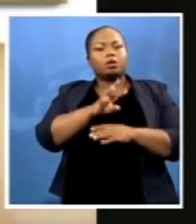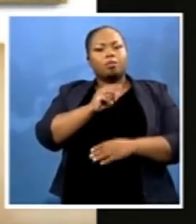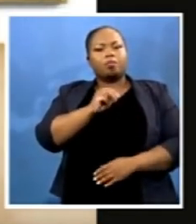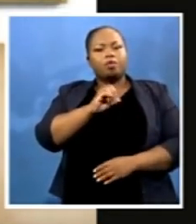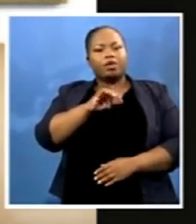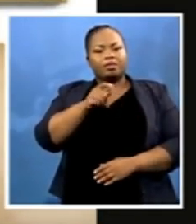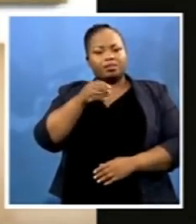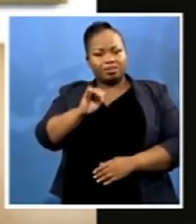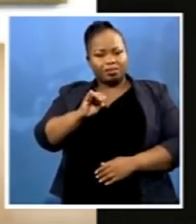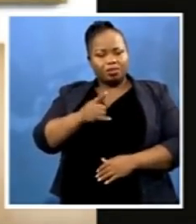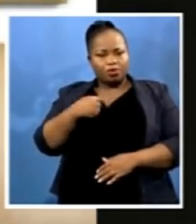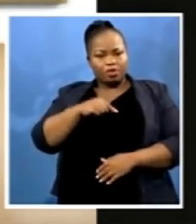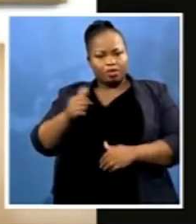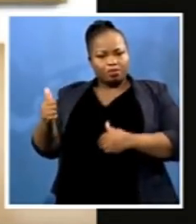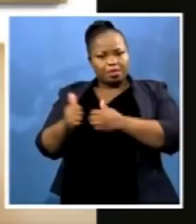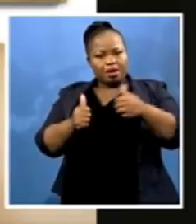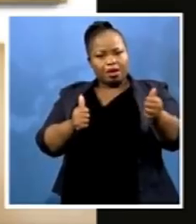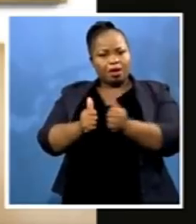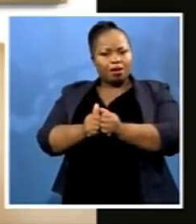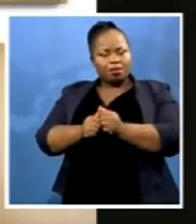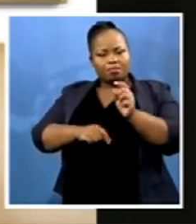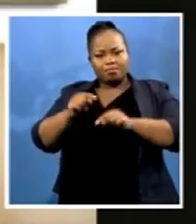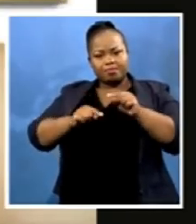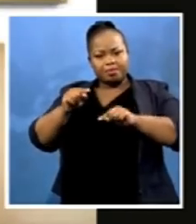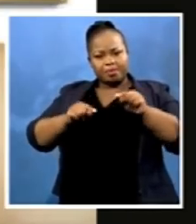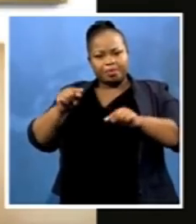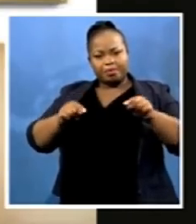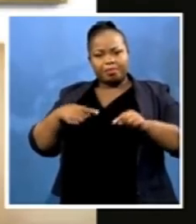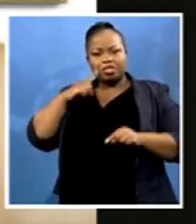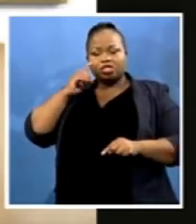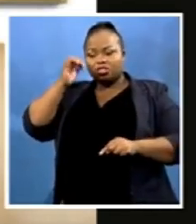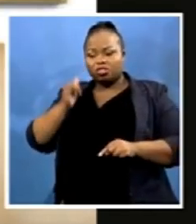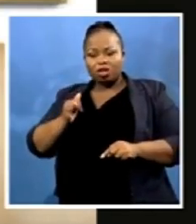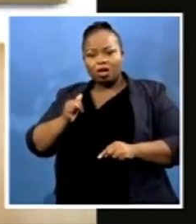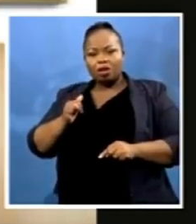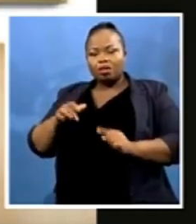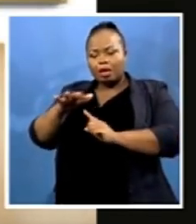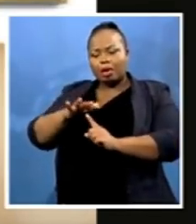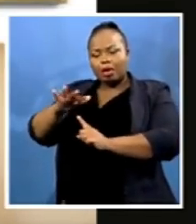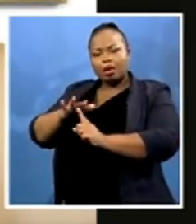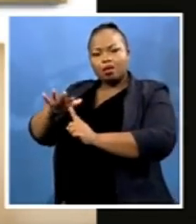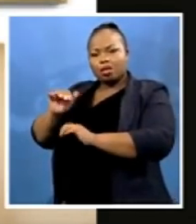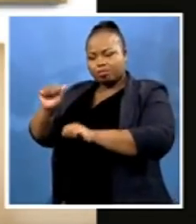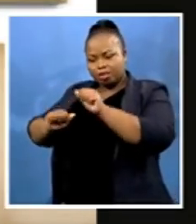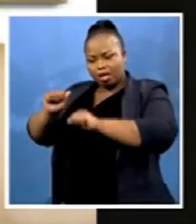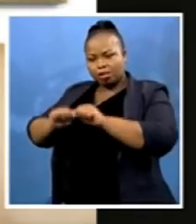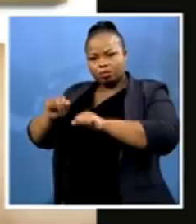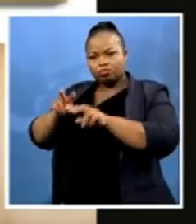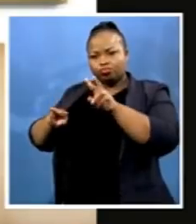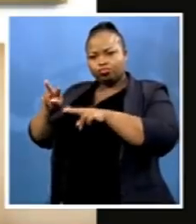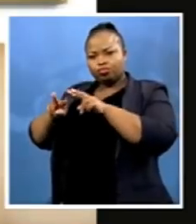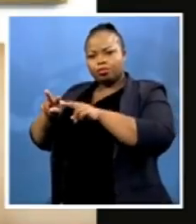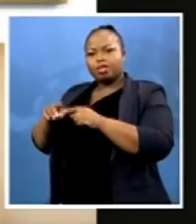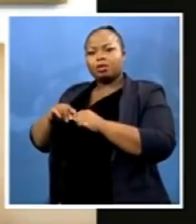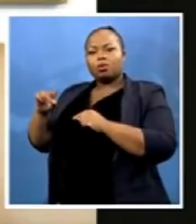humanitarian partners to assess these areas. And in most of the cases, in the case of COVID, these are areas that are